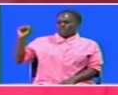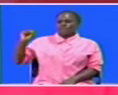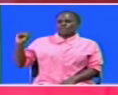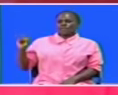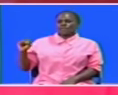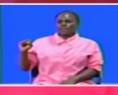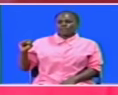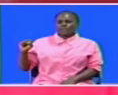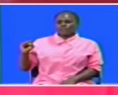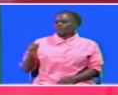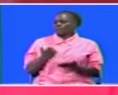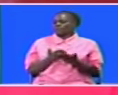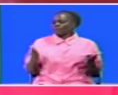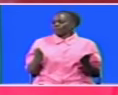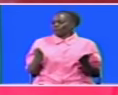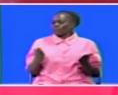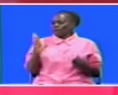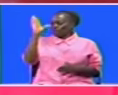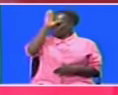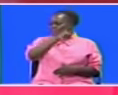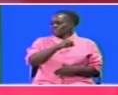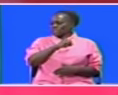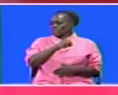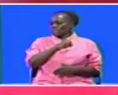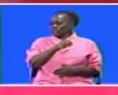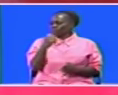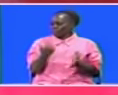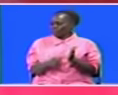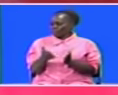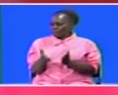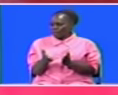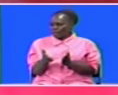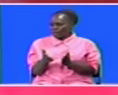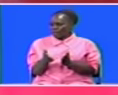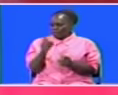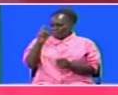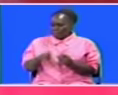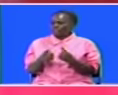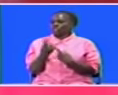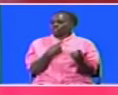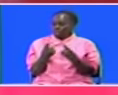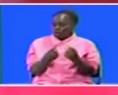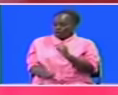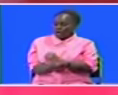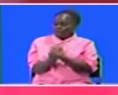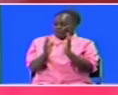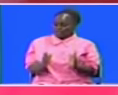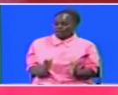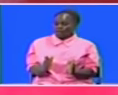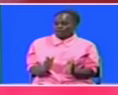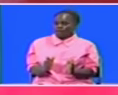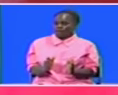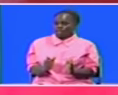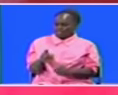secretary. There's something totally amiss, and their handlers perhaps need to talk to them again and advise them